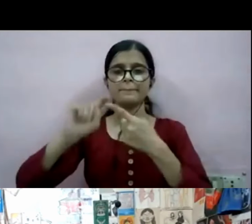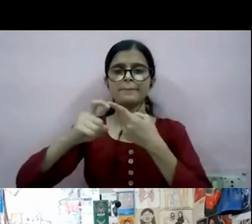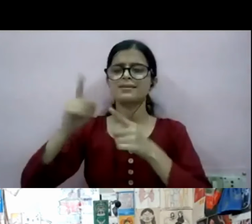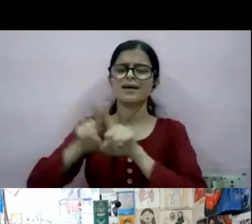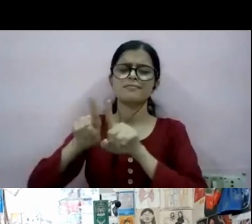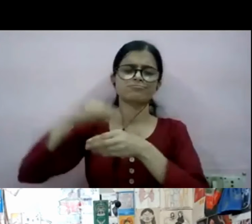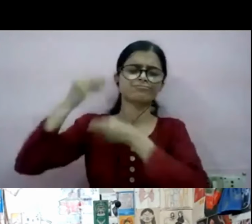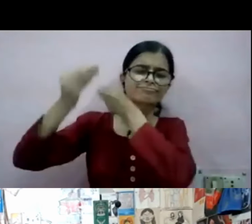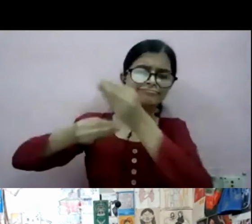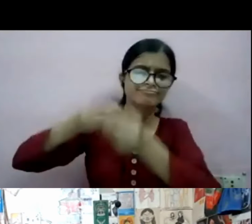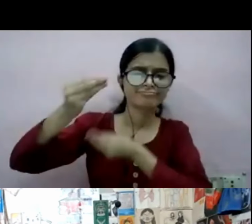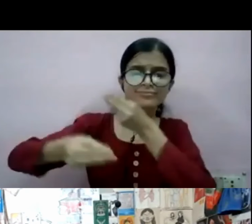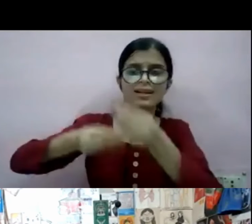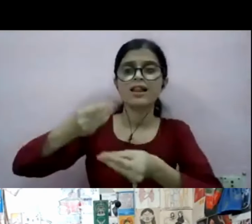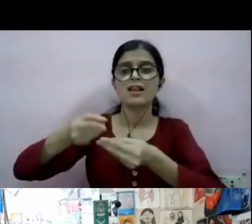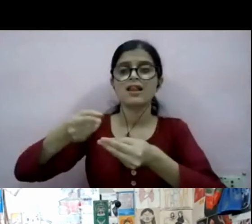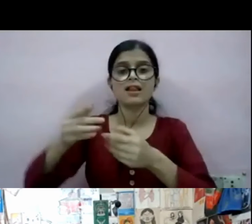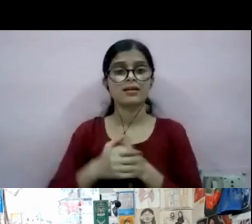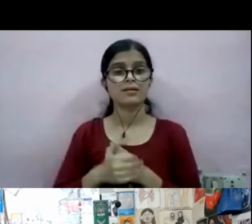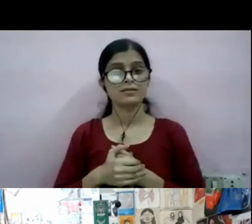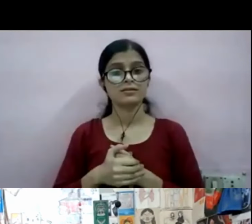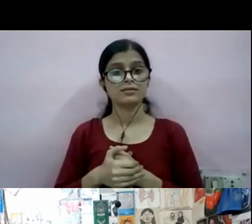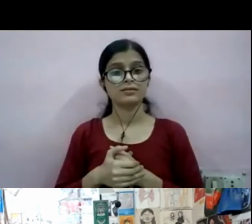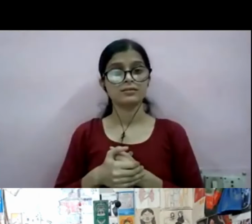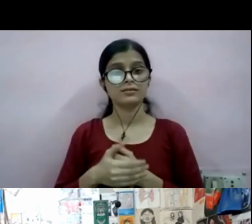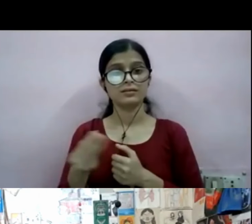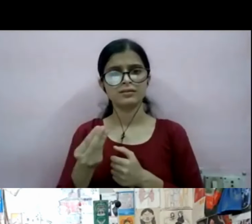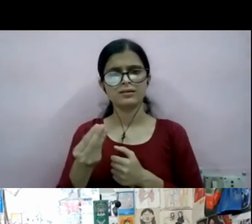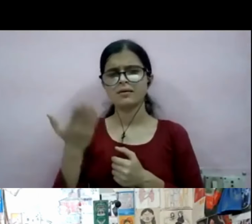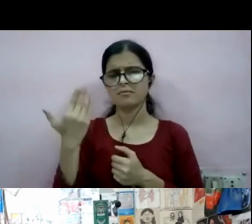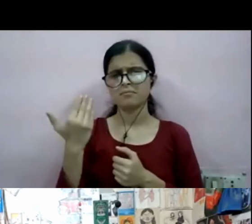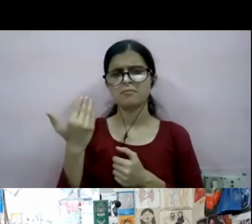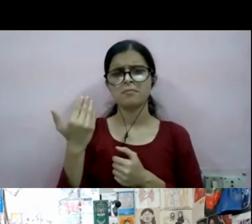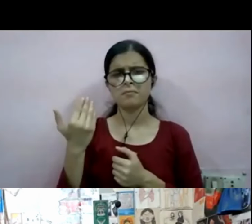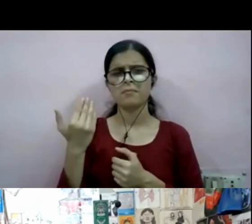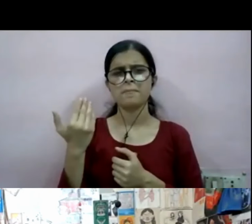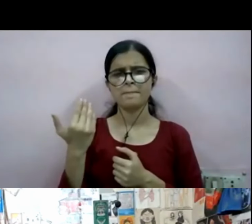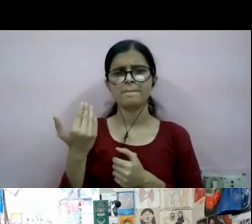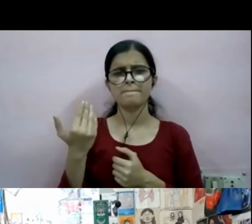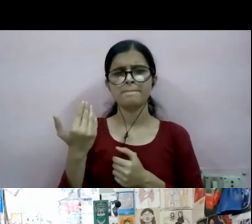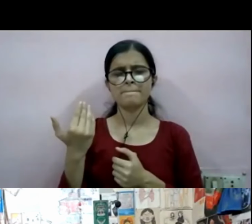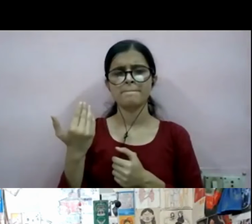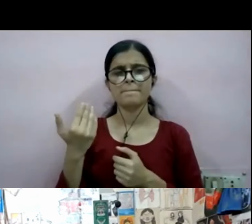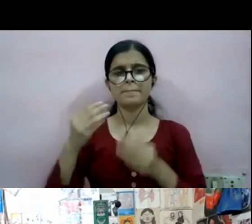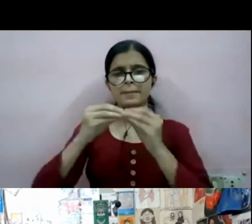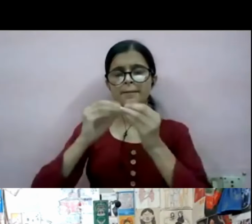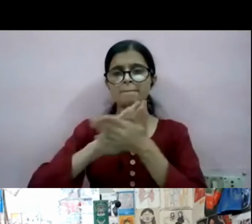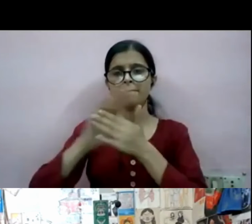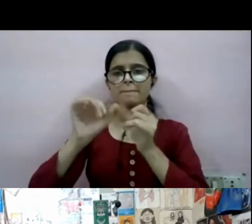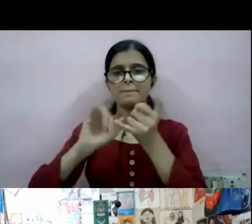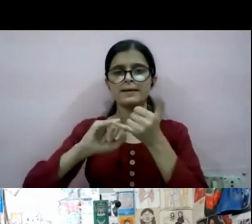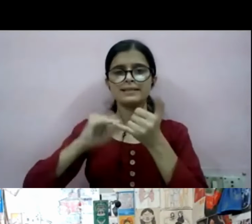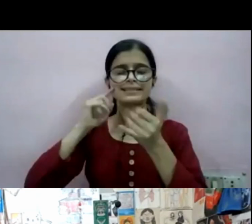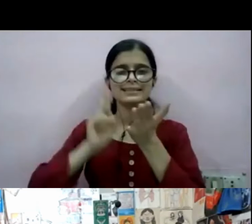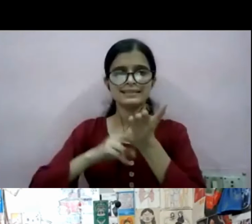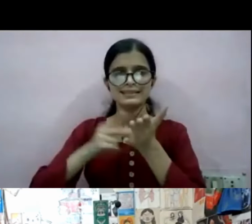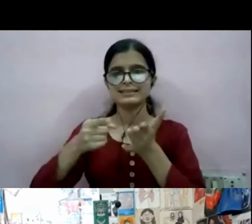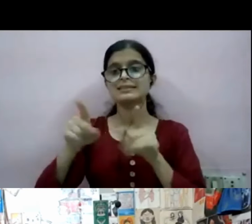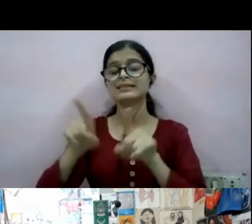pay a tribute to Kamla Bhasin, whom we lost a few days back, who's done so much work with respect to